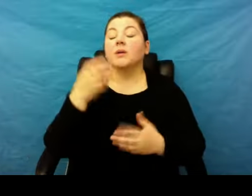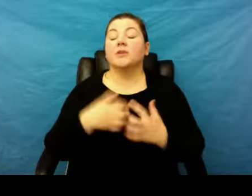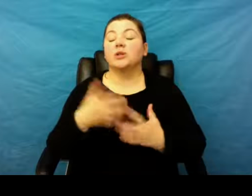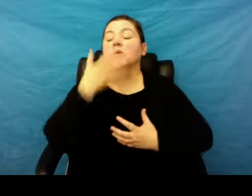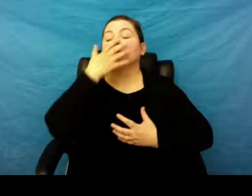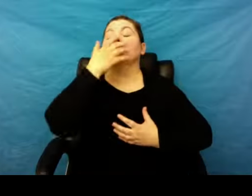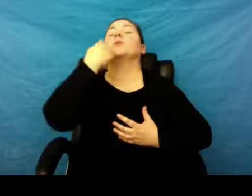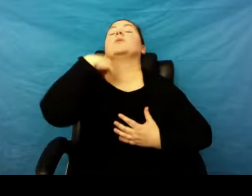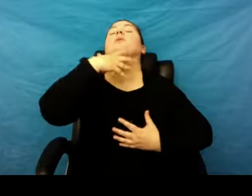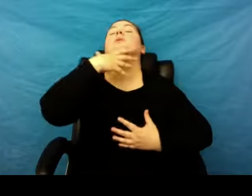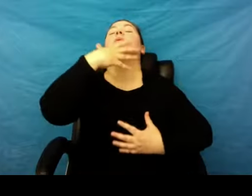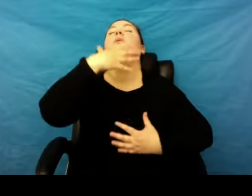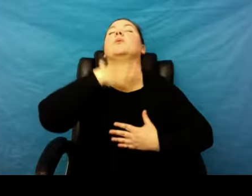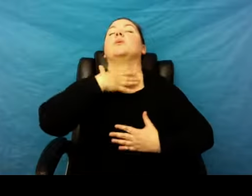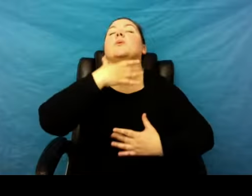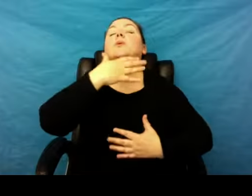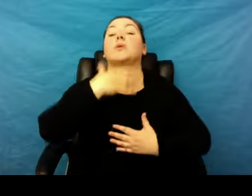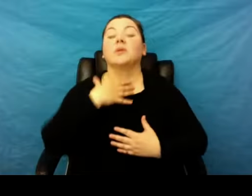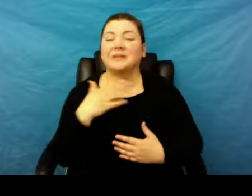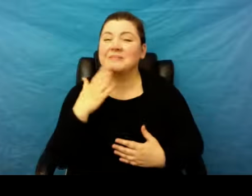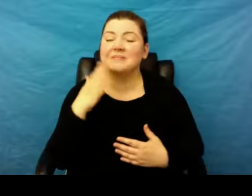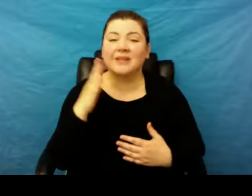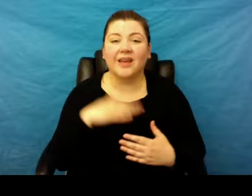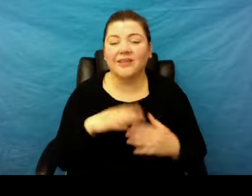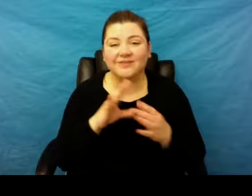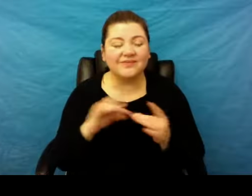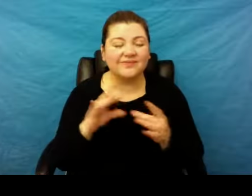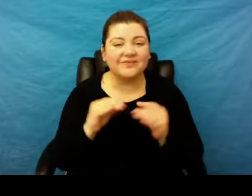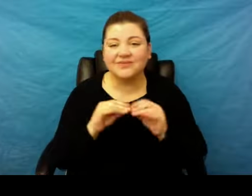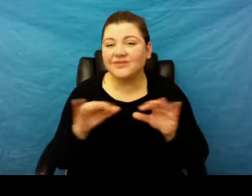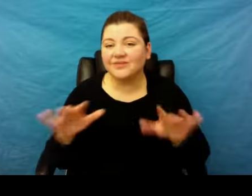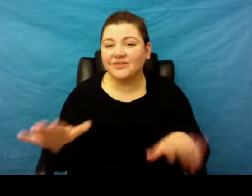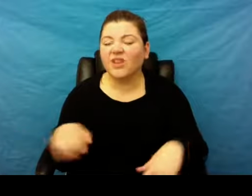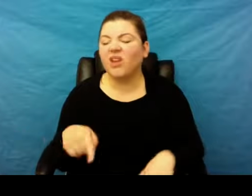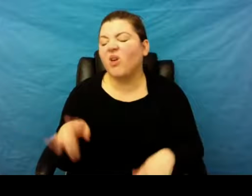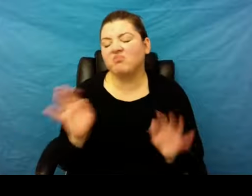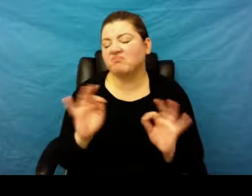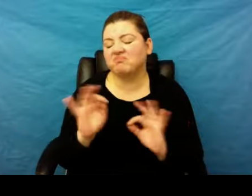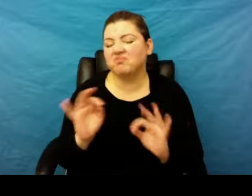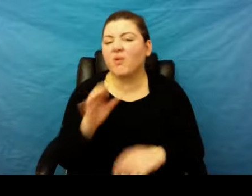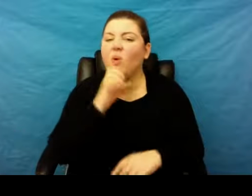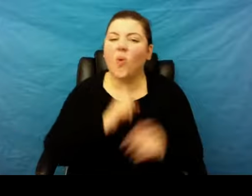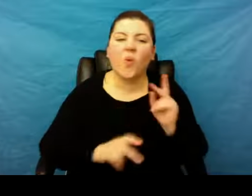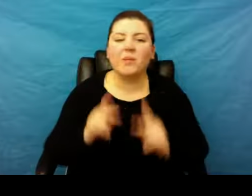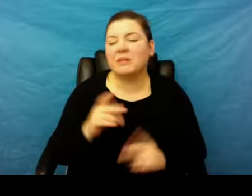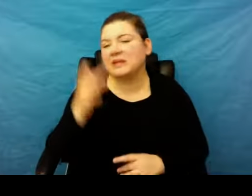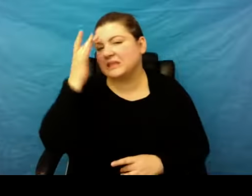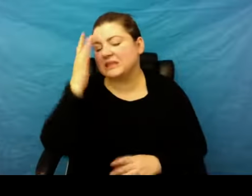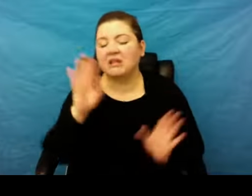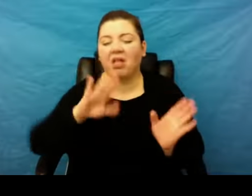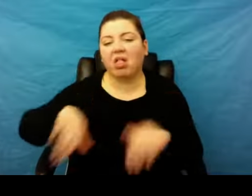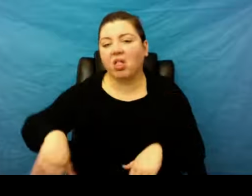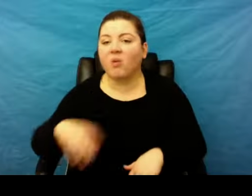a very evil narrative early in this disease that said that this is only a disease of old people and people who